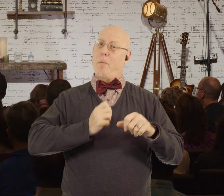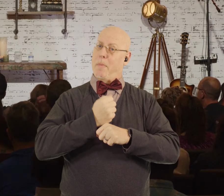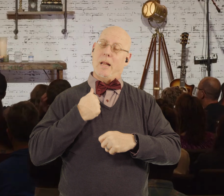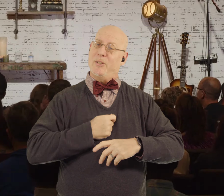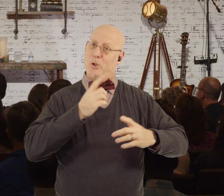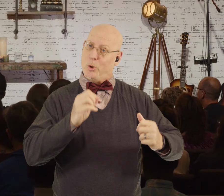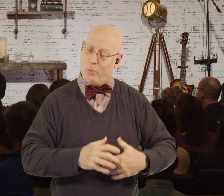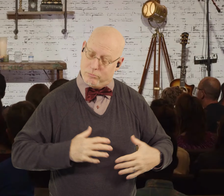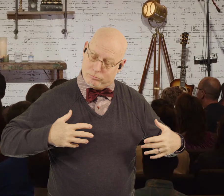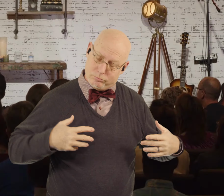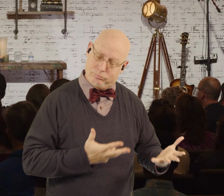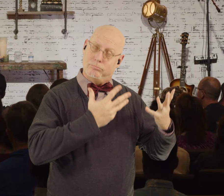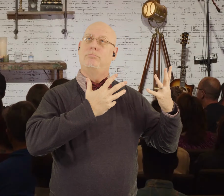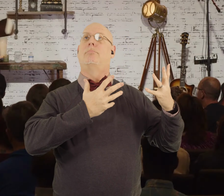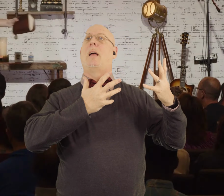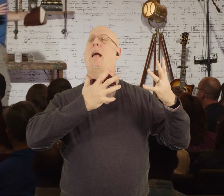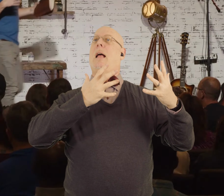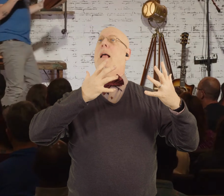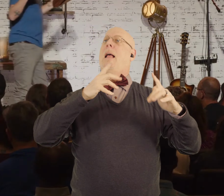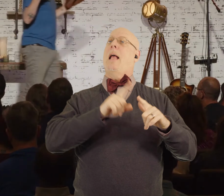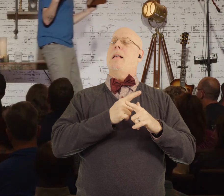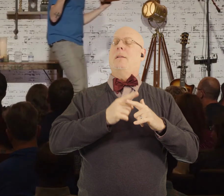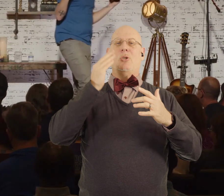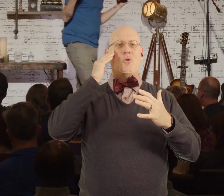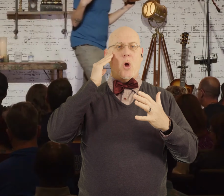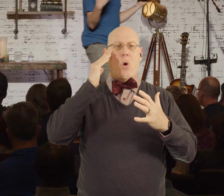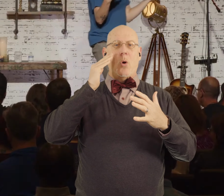I did what the Lord has created us to do. And then,